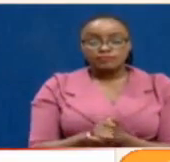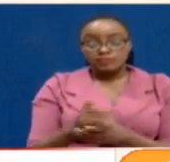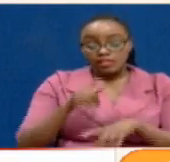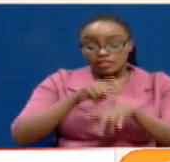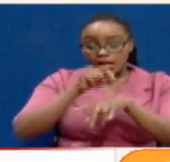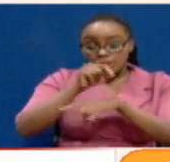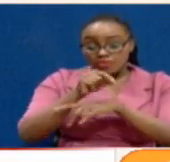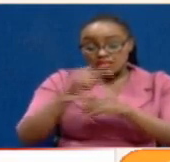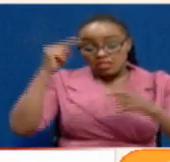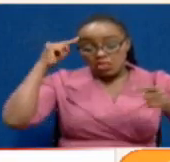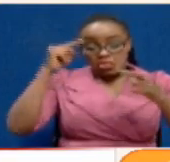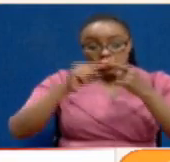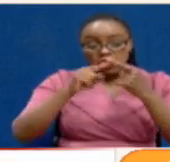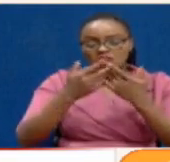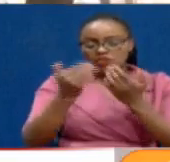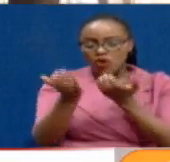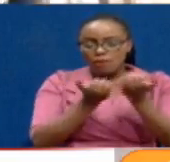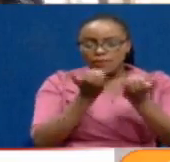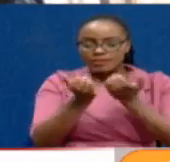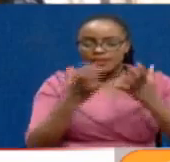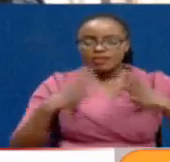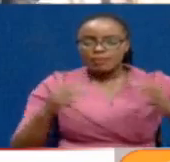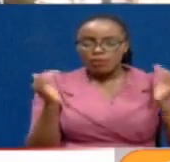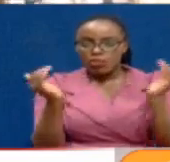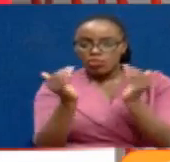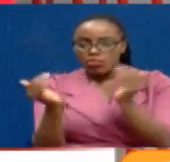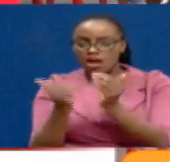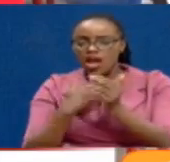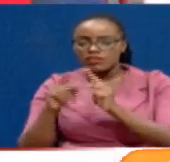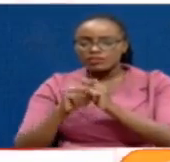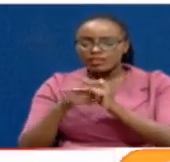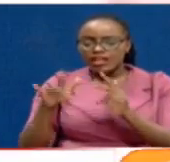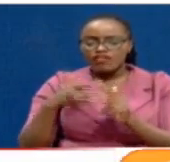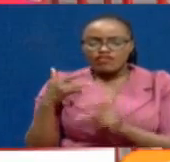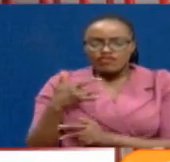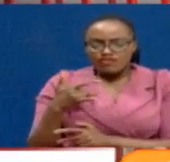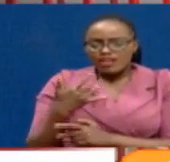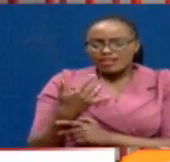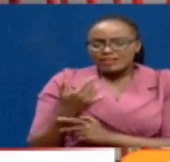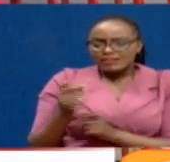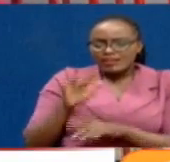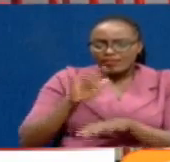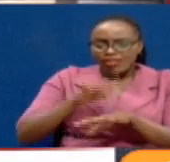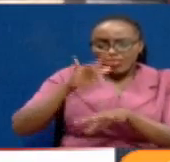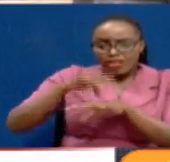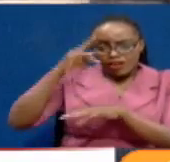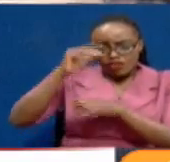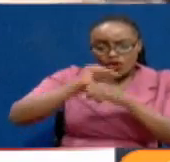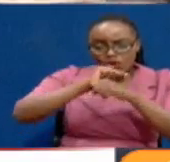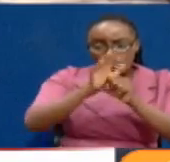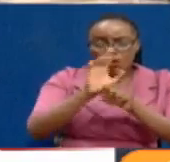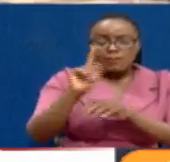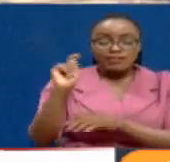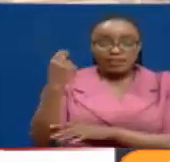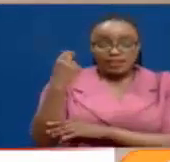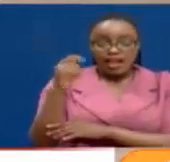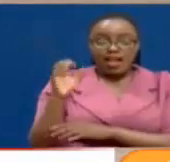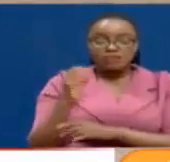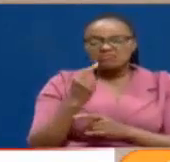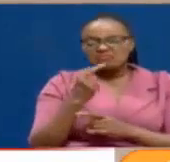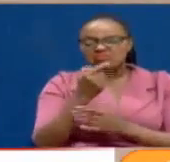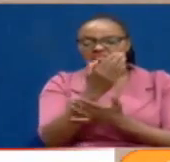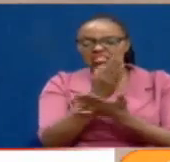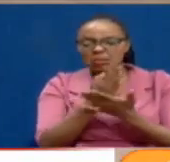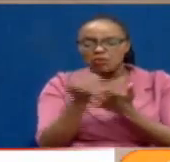While this move is targeted at small traders, most of them have already begun feeling the pinch of COVID-19 in Kenya. Speaking to Citizen Television, some